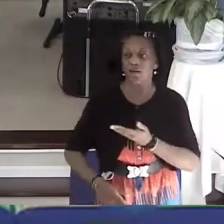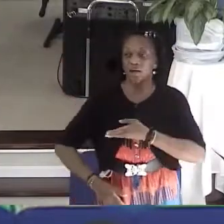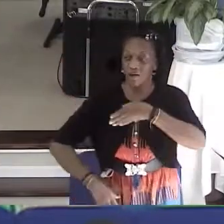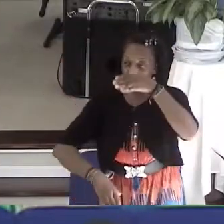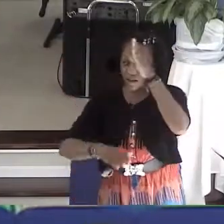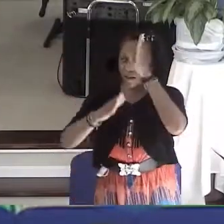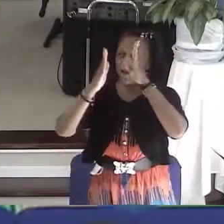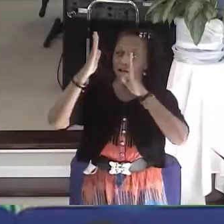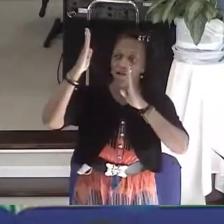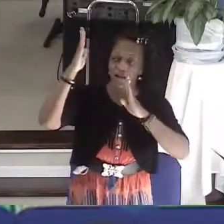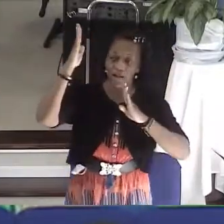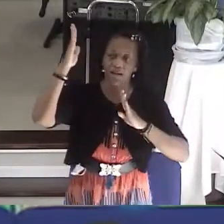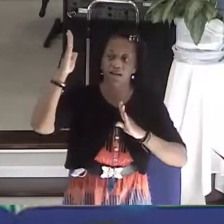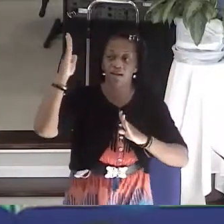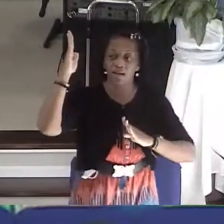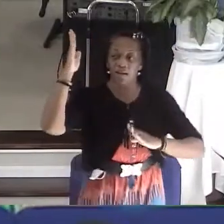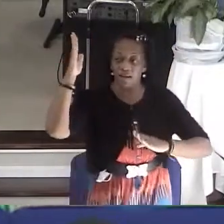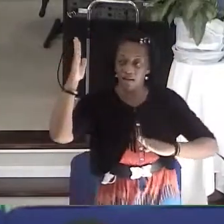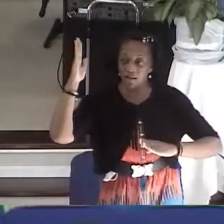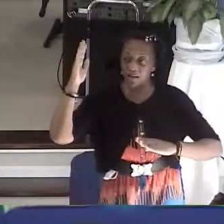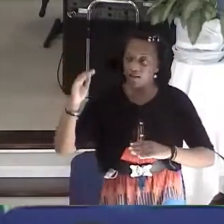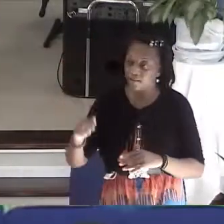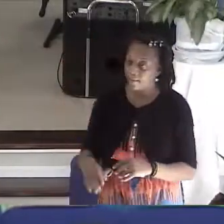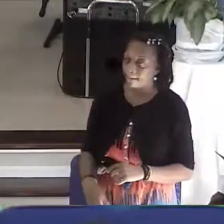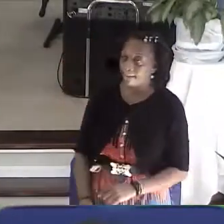great is our God!